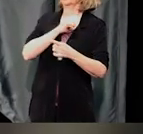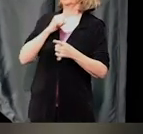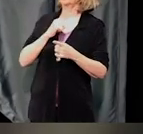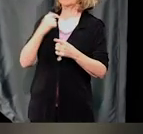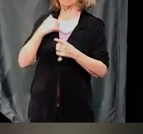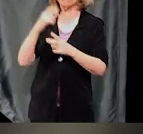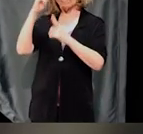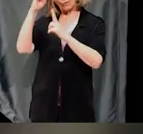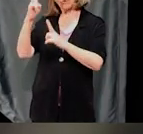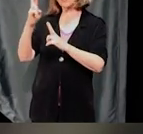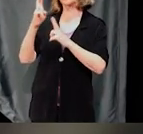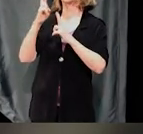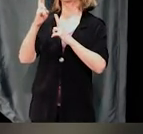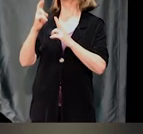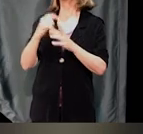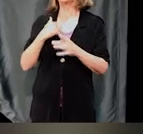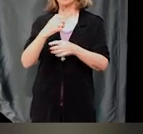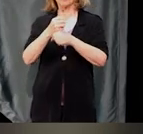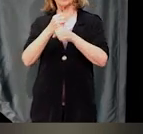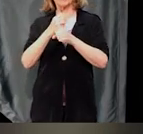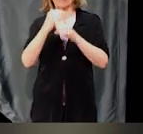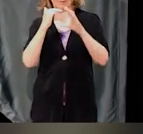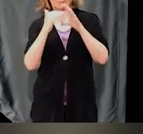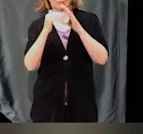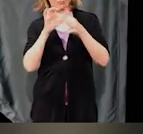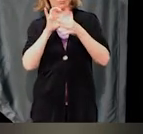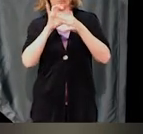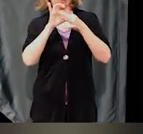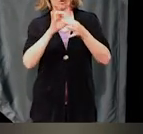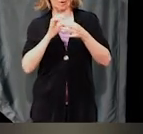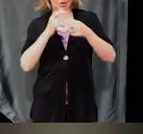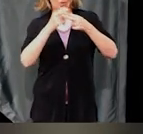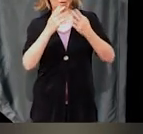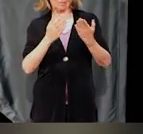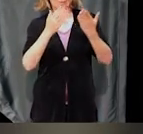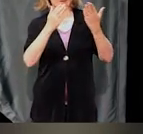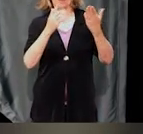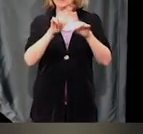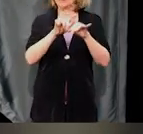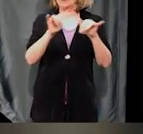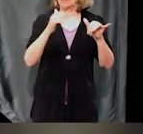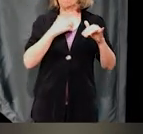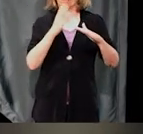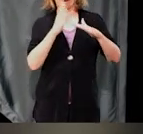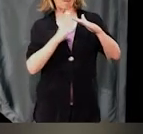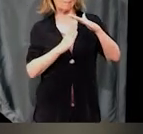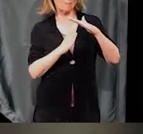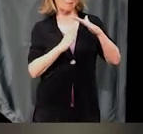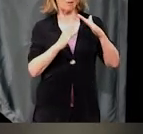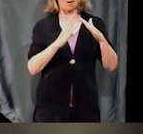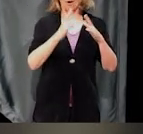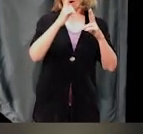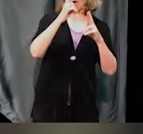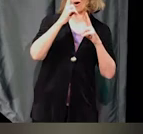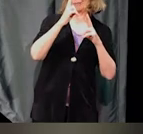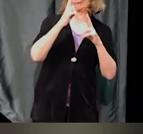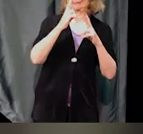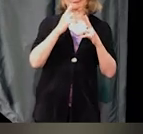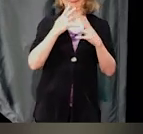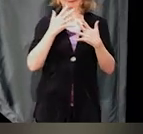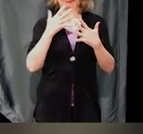honor. When I received the email regarding the nomination, I was simultaneously humbled, honored, and frankly a little